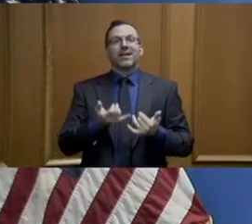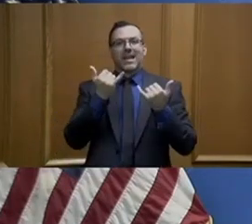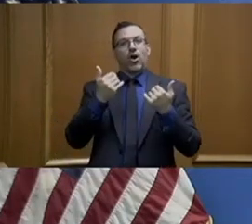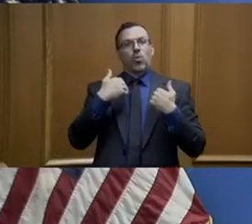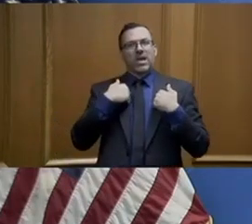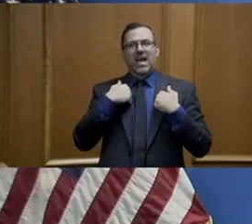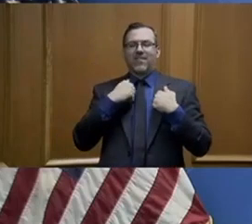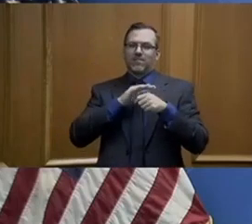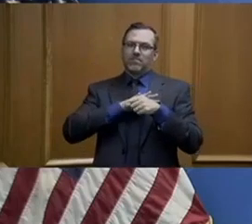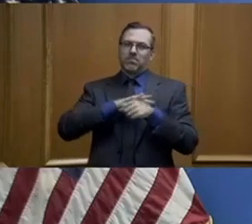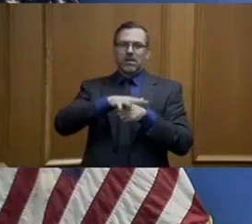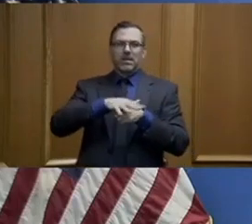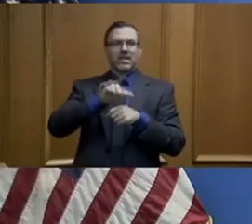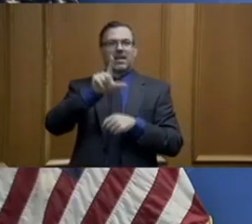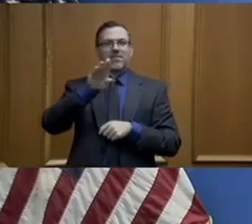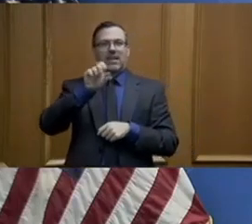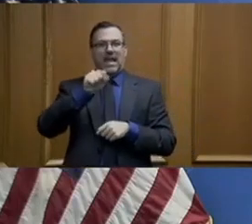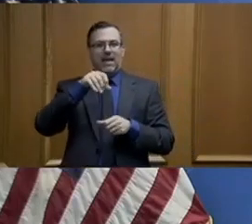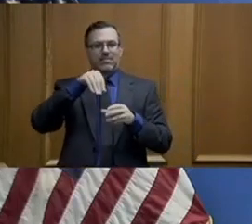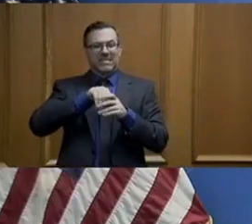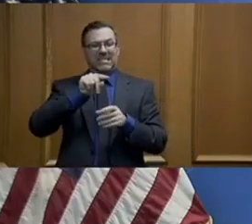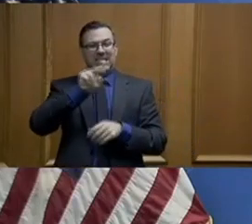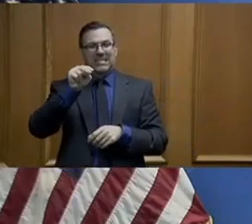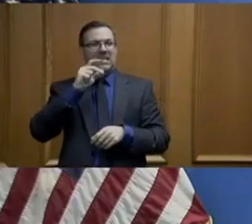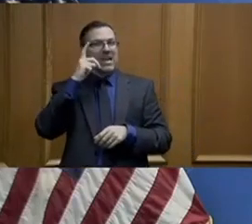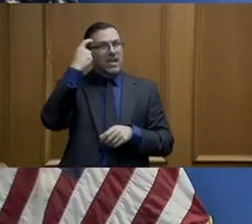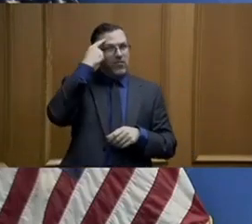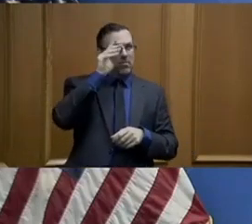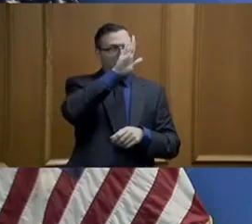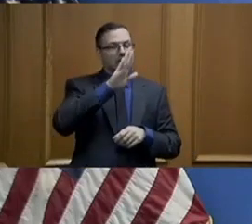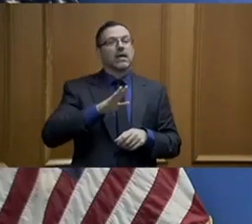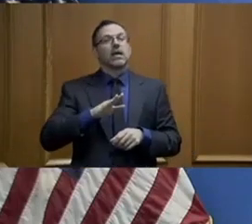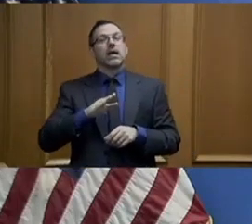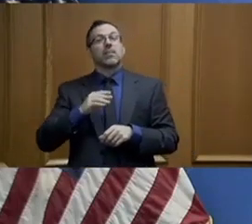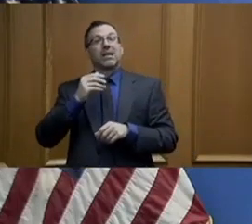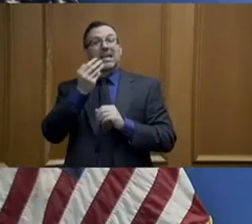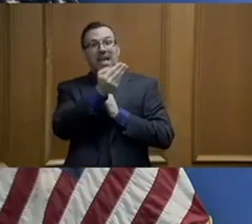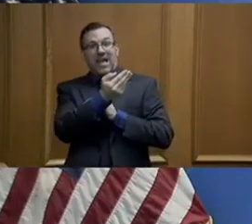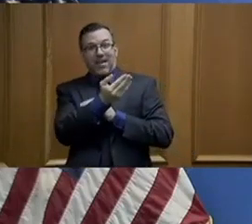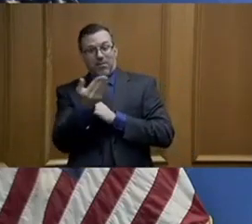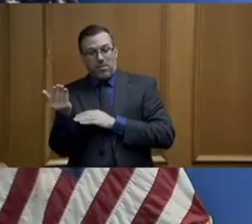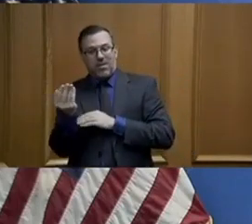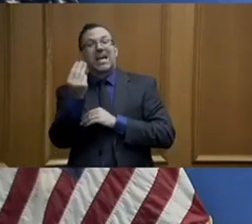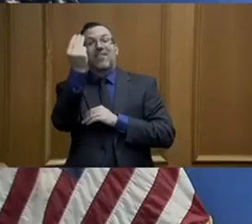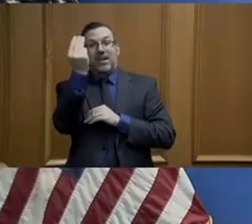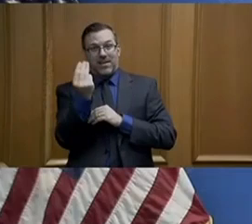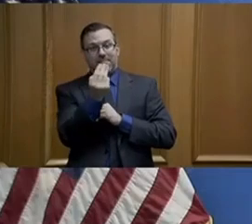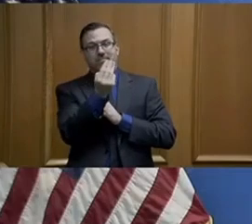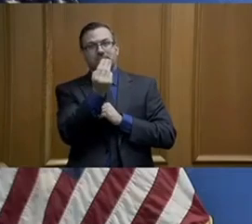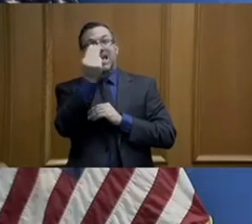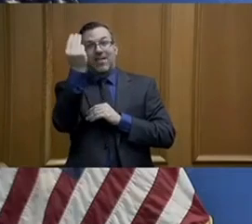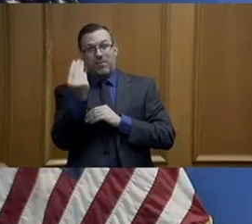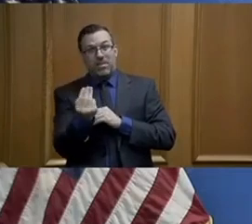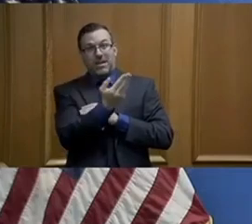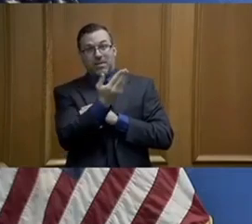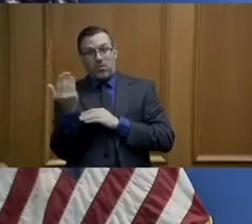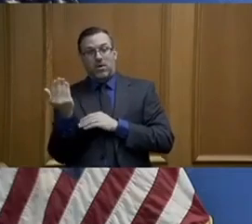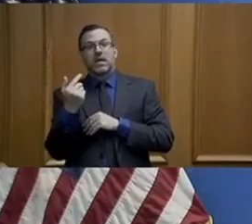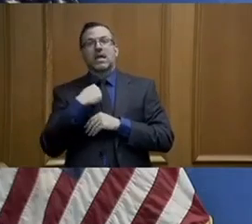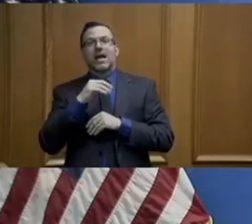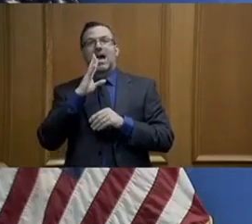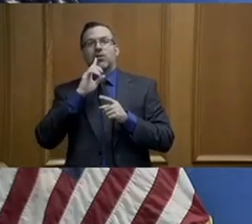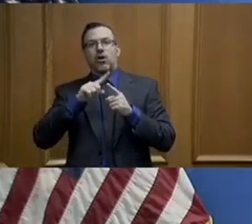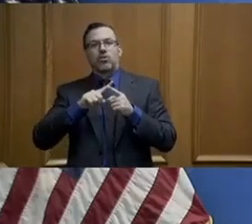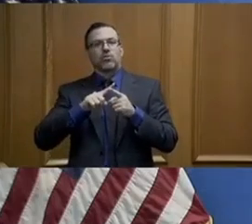Tennessee. And you may have heard me mention before, every Monday morning I start the week by talking to my counterparts in the